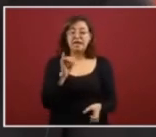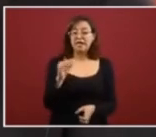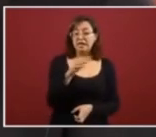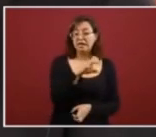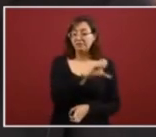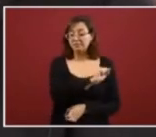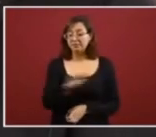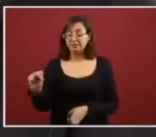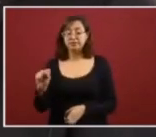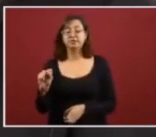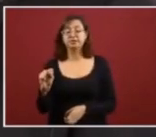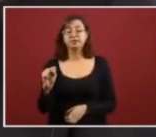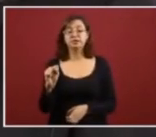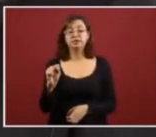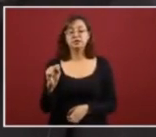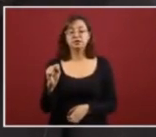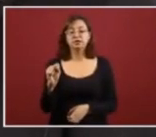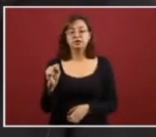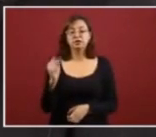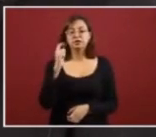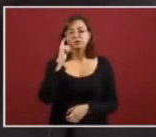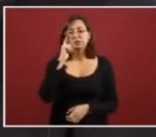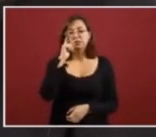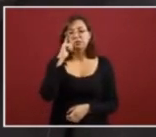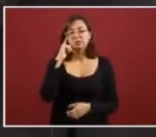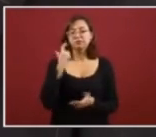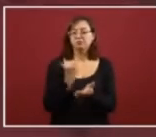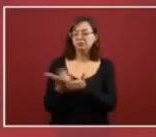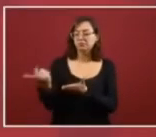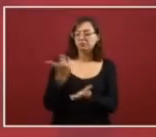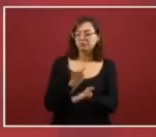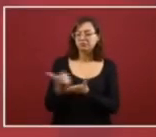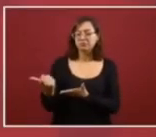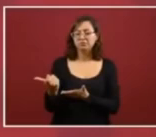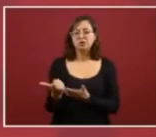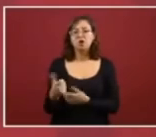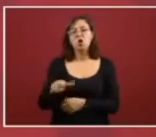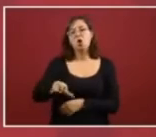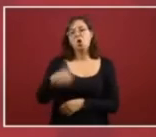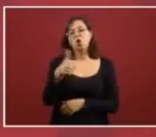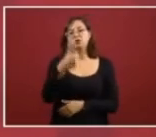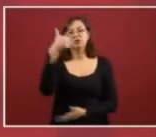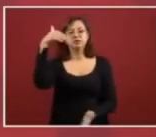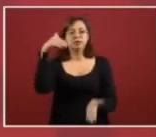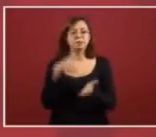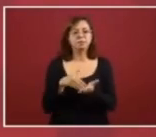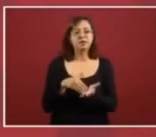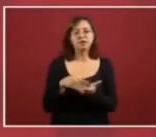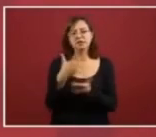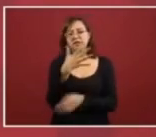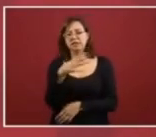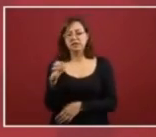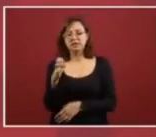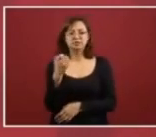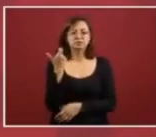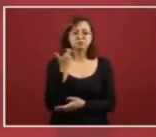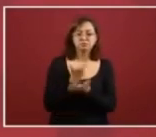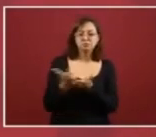that are affiliated with Social Security anda en el orden de it is los to the 11, order 500 of around